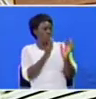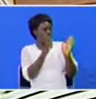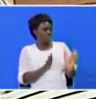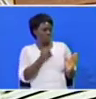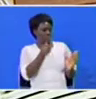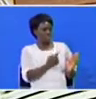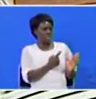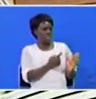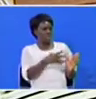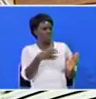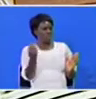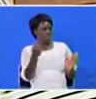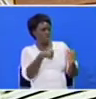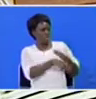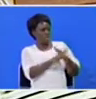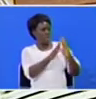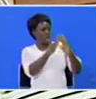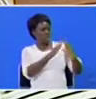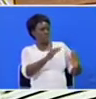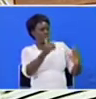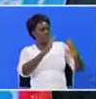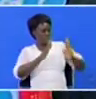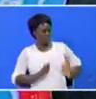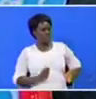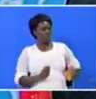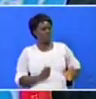says somebody went to somebody's house, all right?